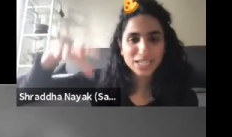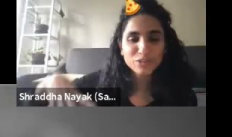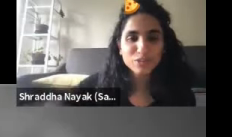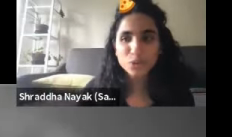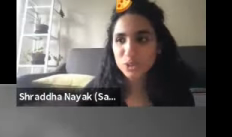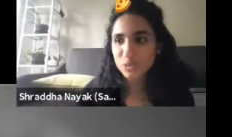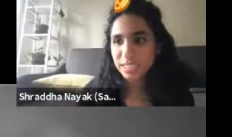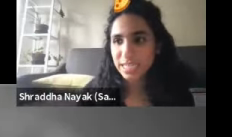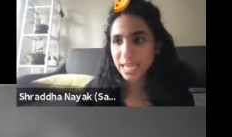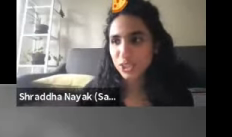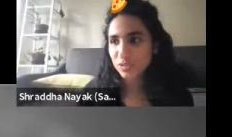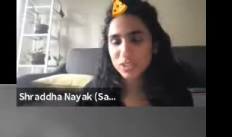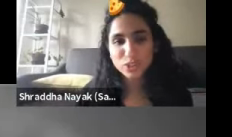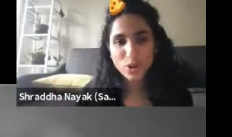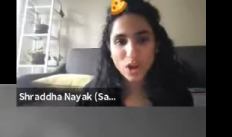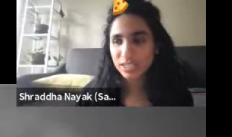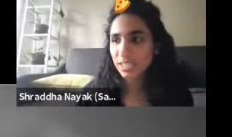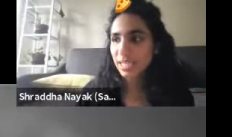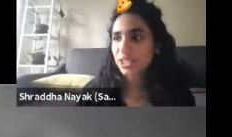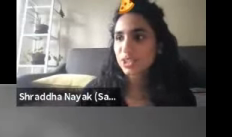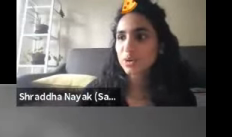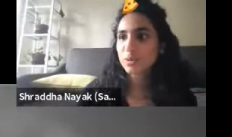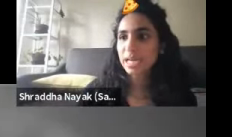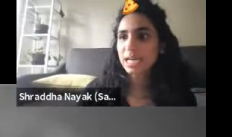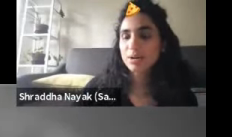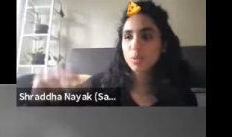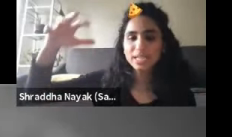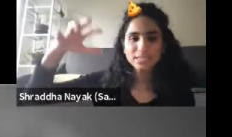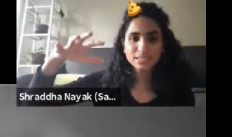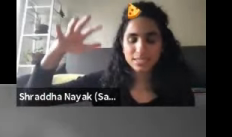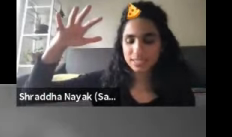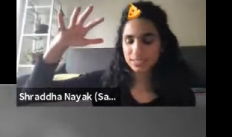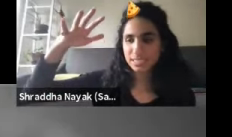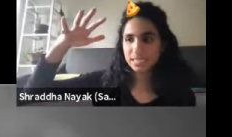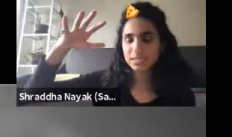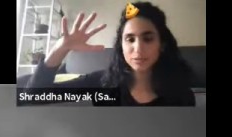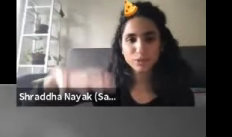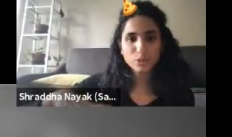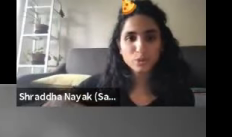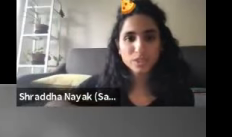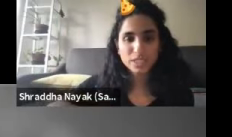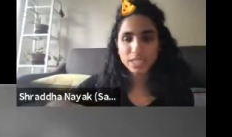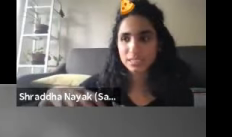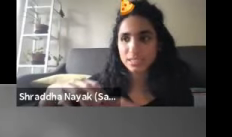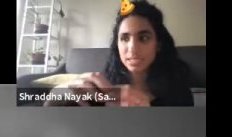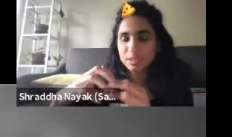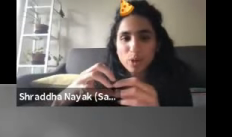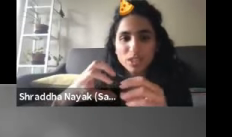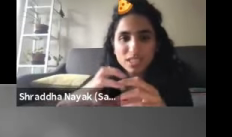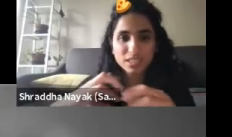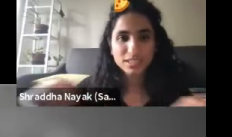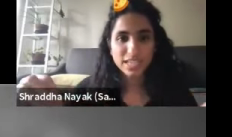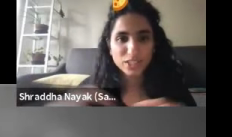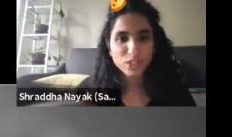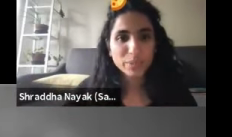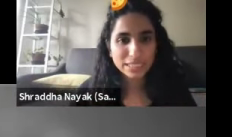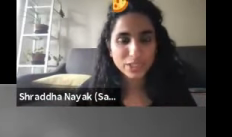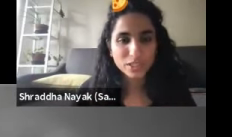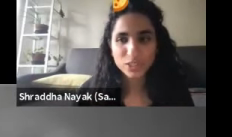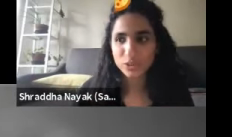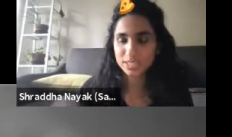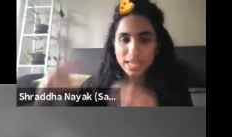sacs kind of fused with the edge of the neuron. So when it kind of fused, it deposited this